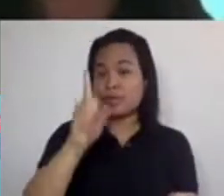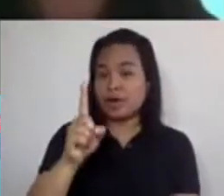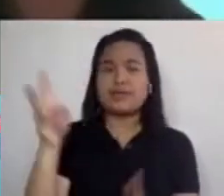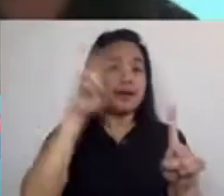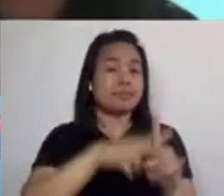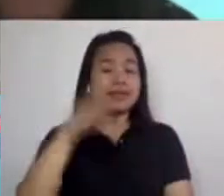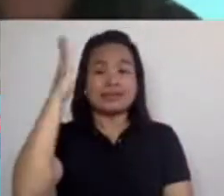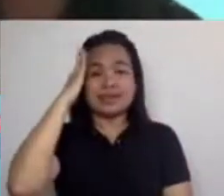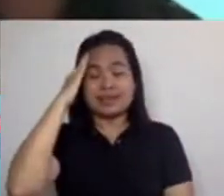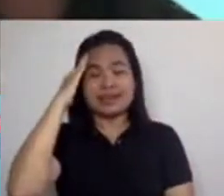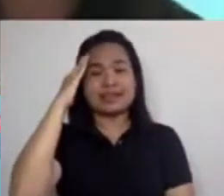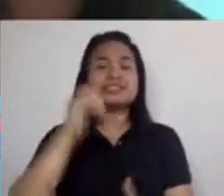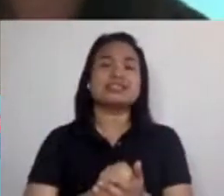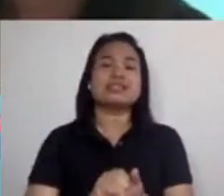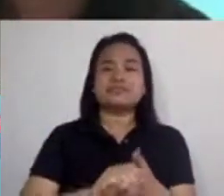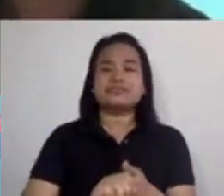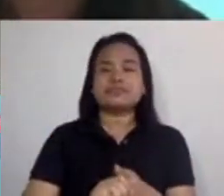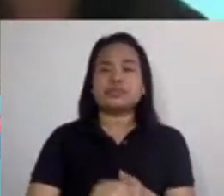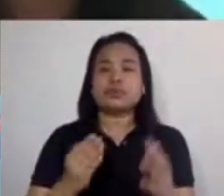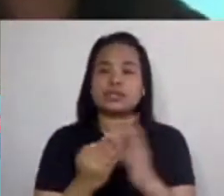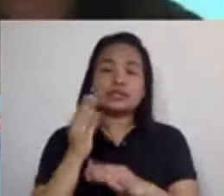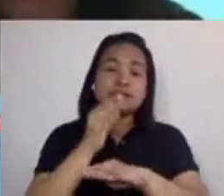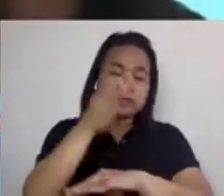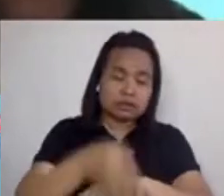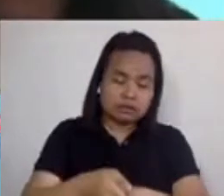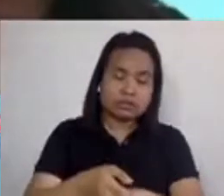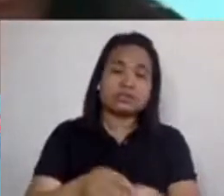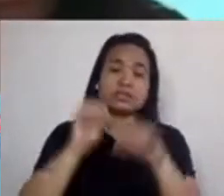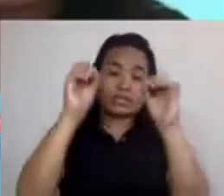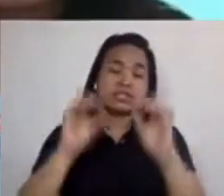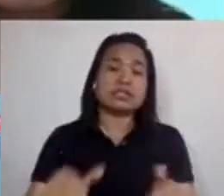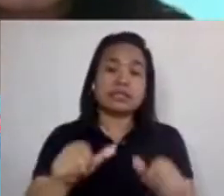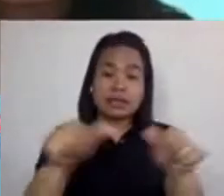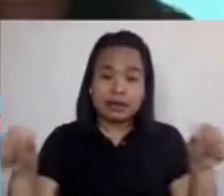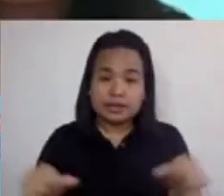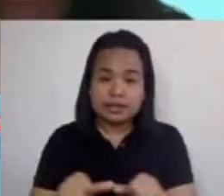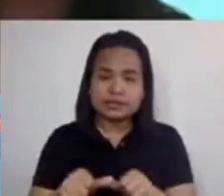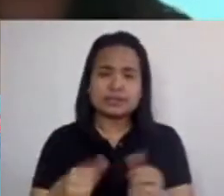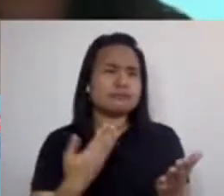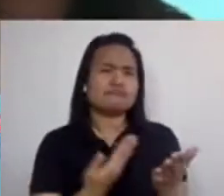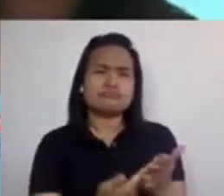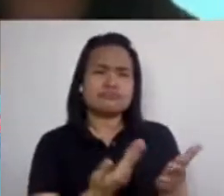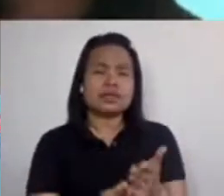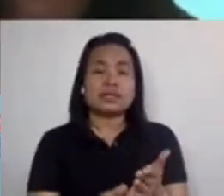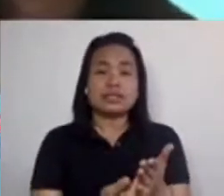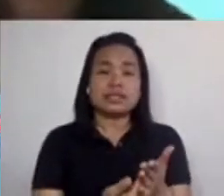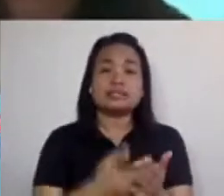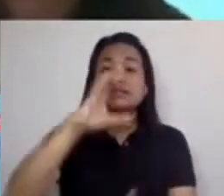across curriculum teaching areas. The required MOV is COT. And when you